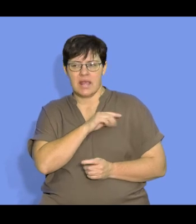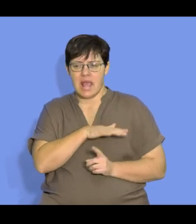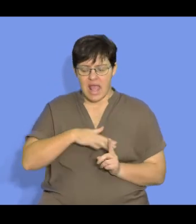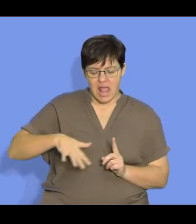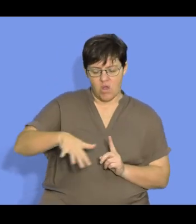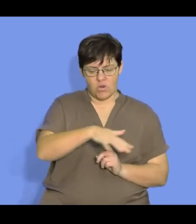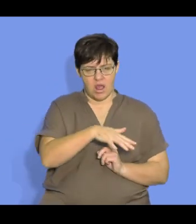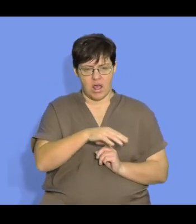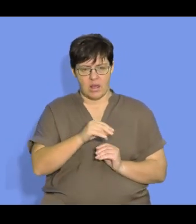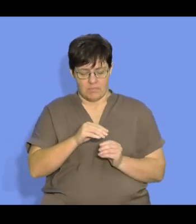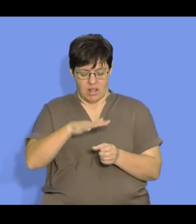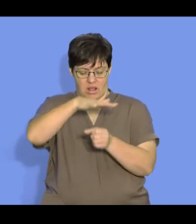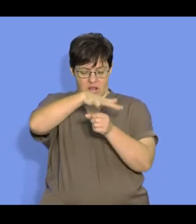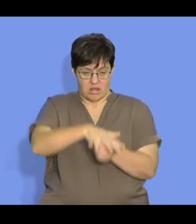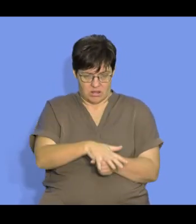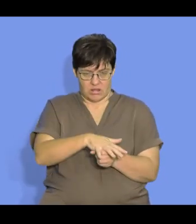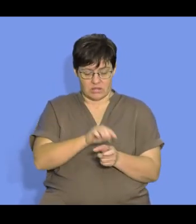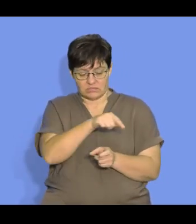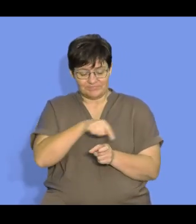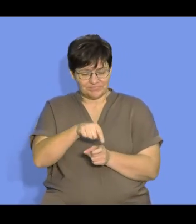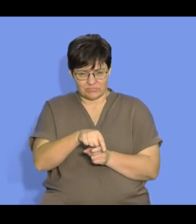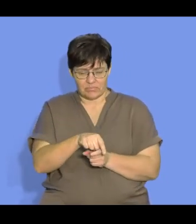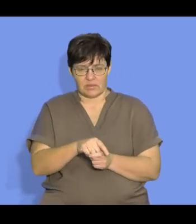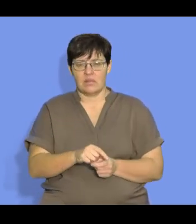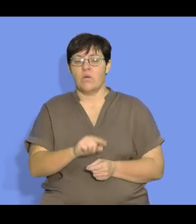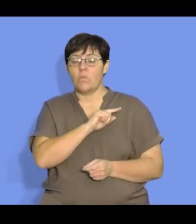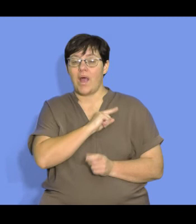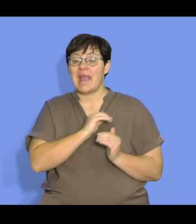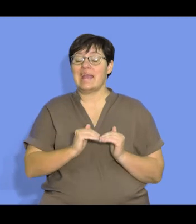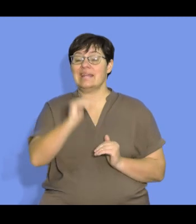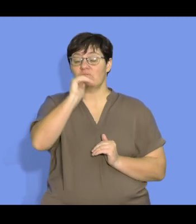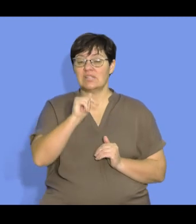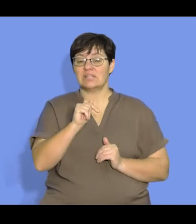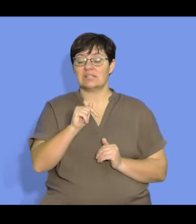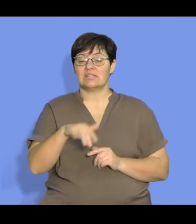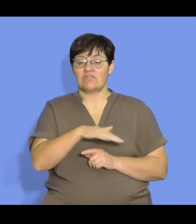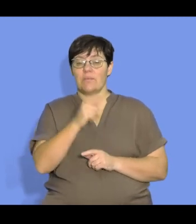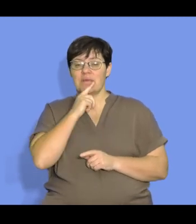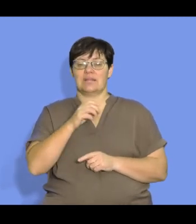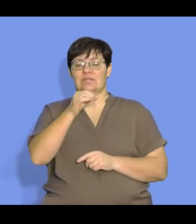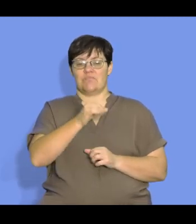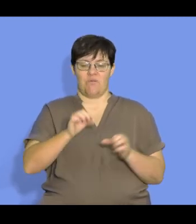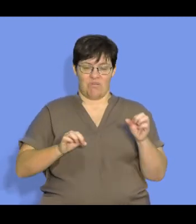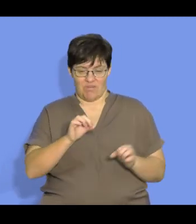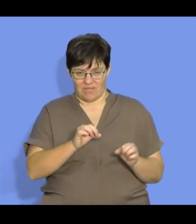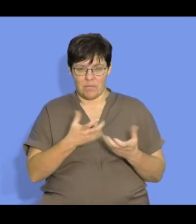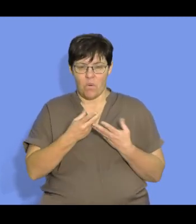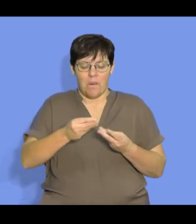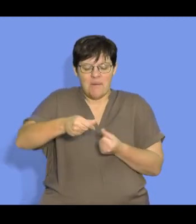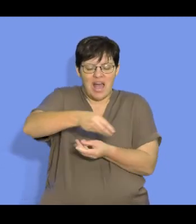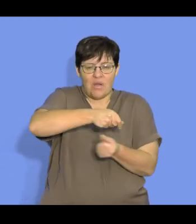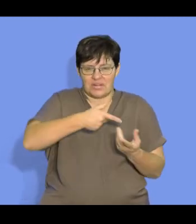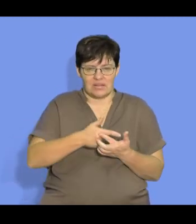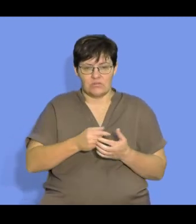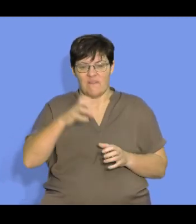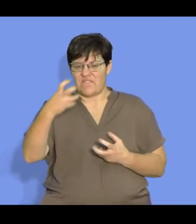and now I want to remind you again that an increase in surface area means finer powder, not chunks,